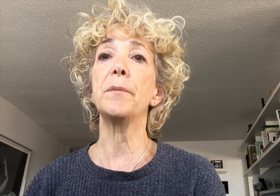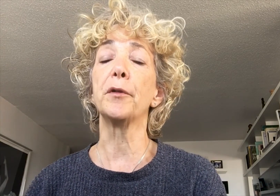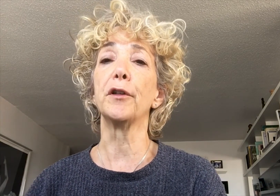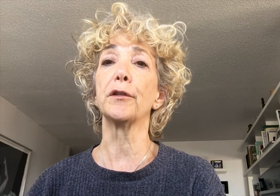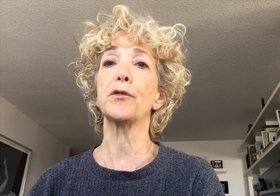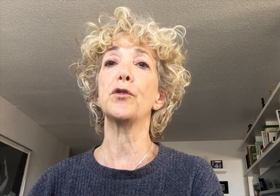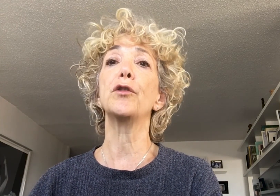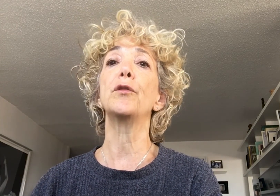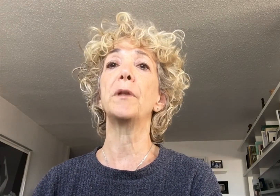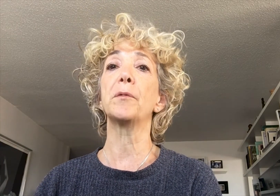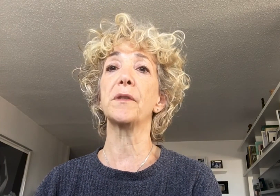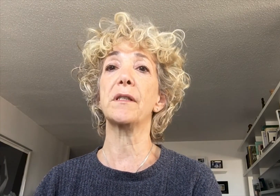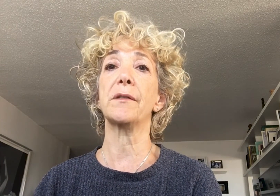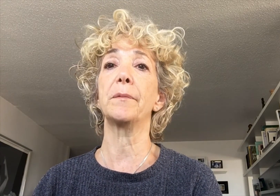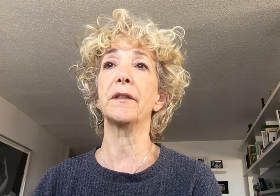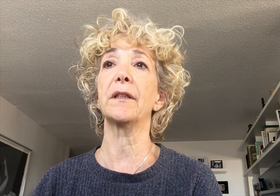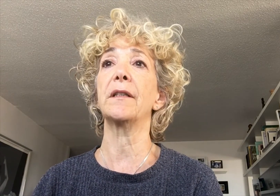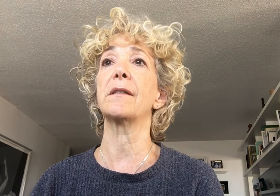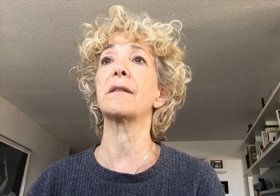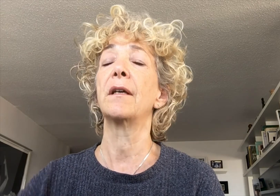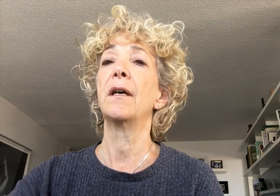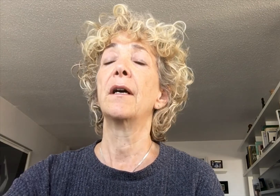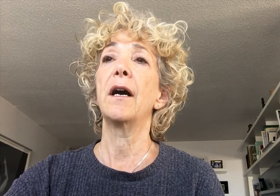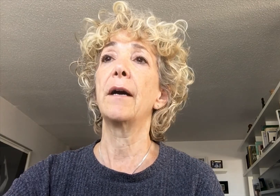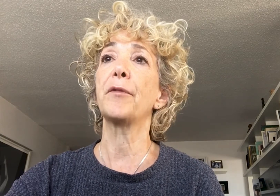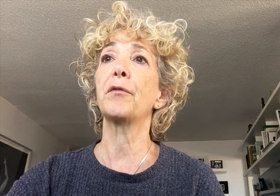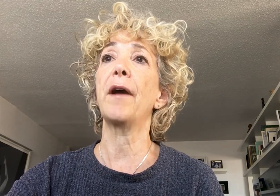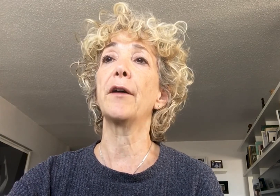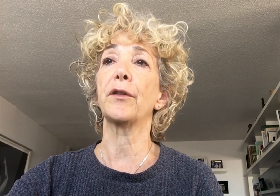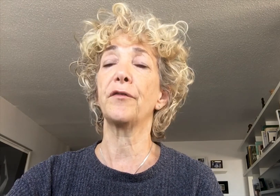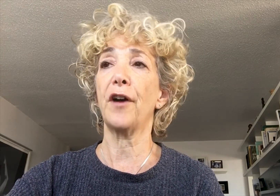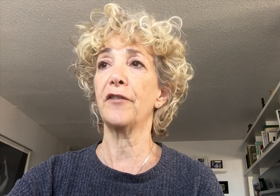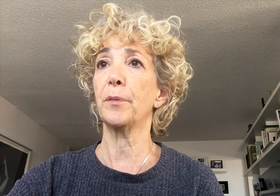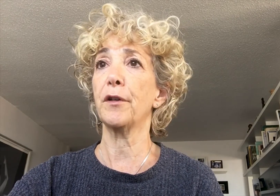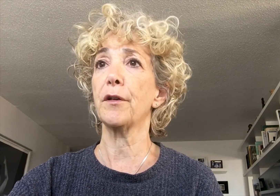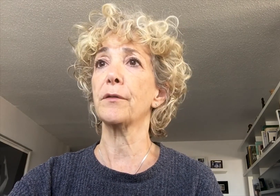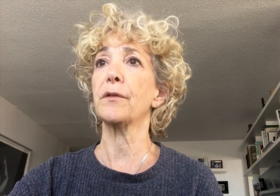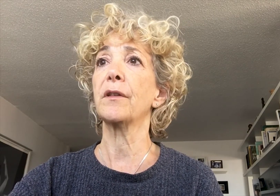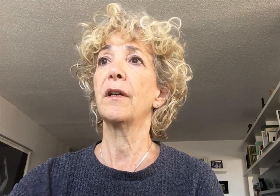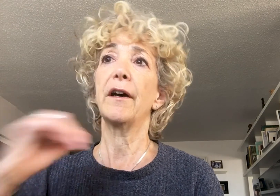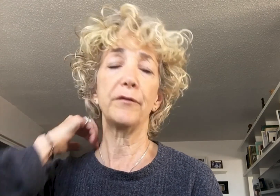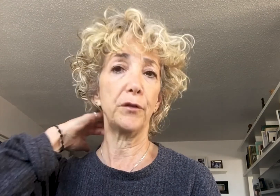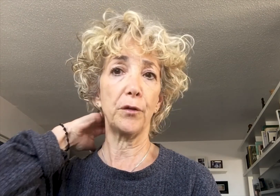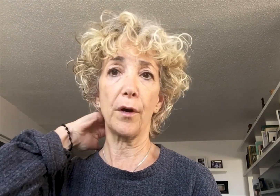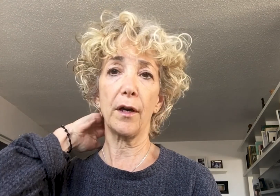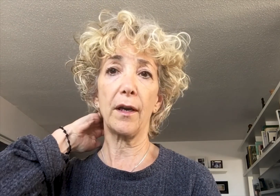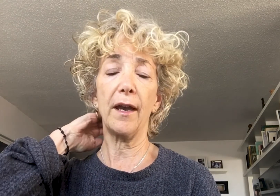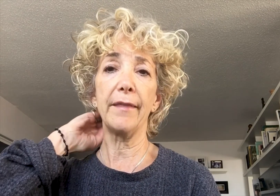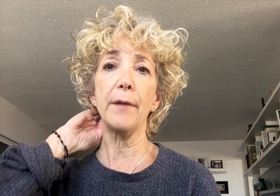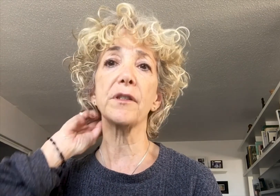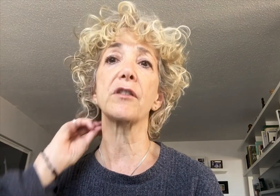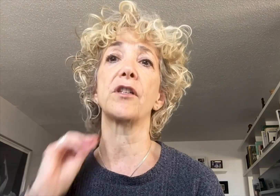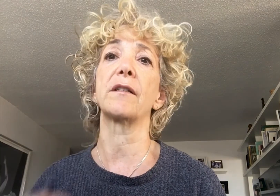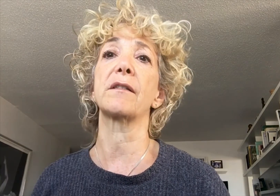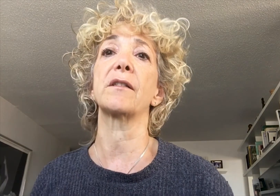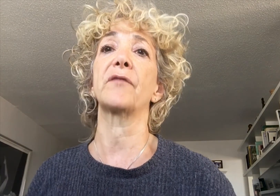expose people to people with disabilities throughout the 5 boroughs of New York. And that was the genesis of a